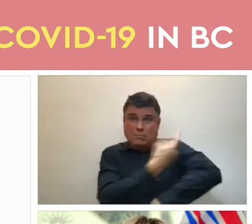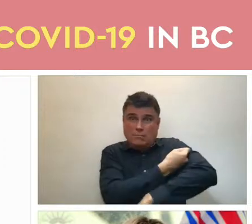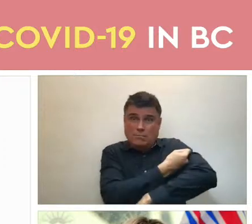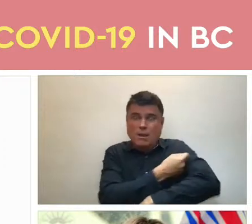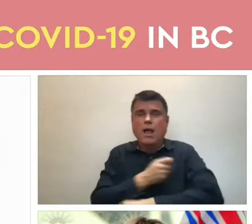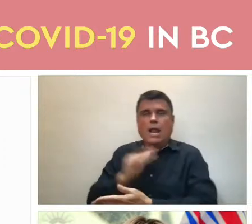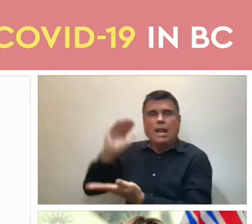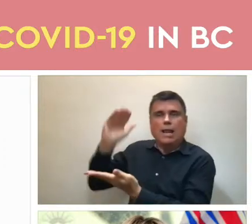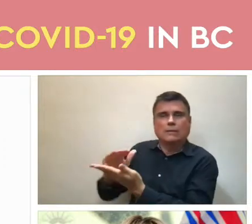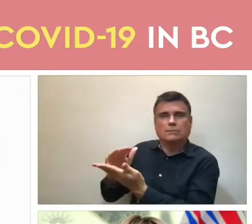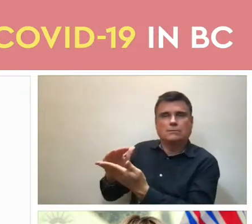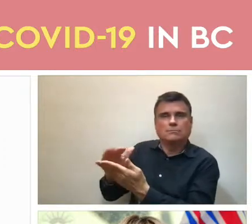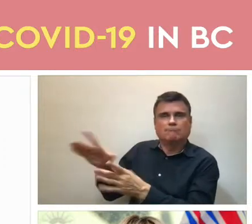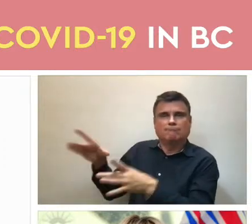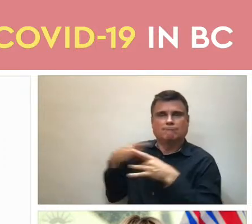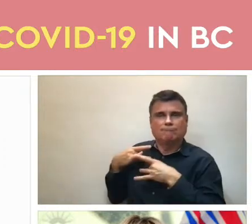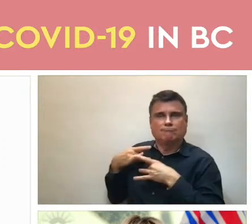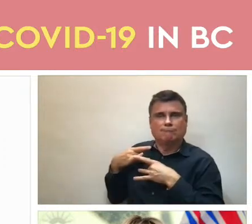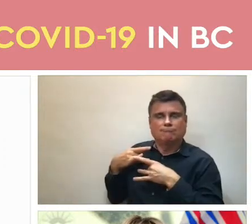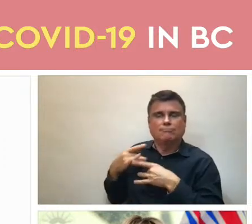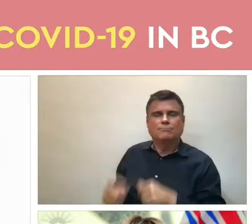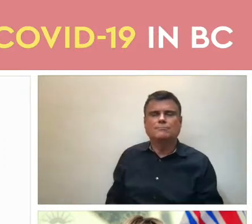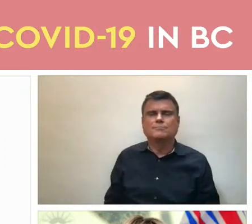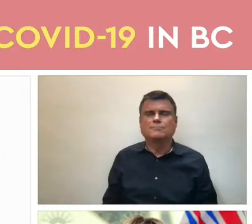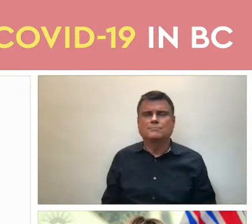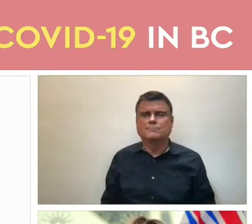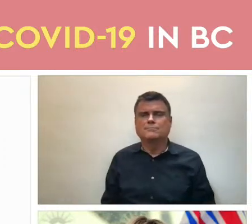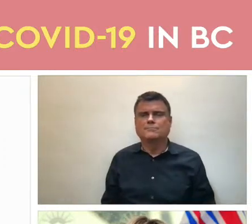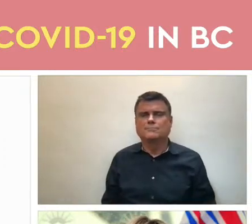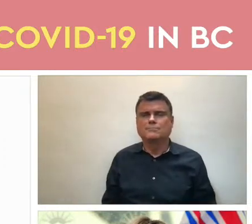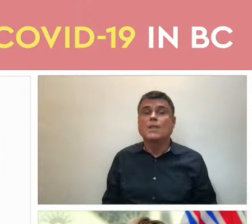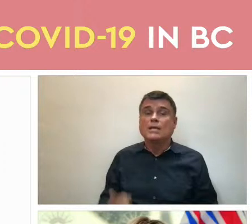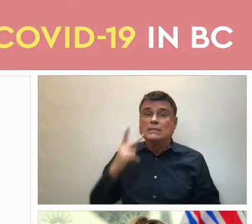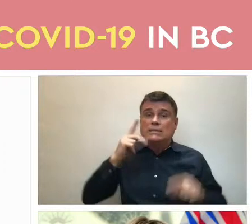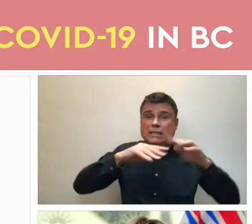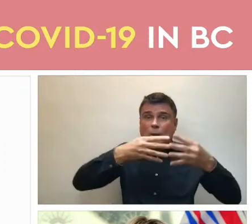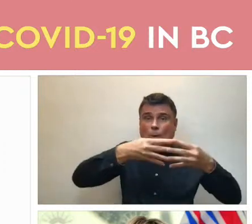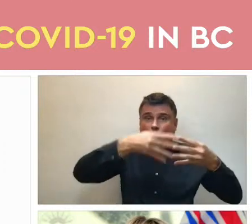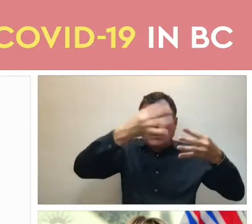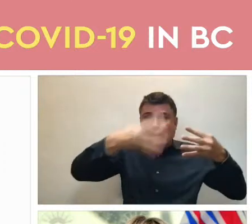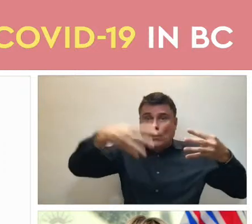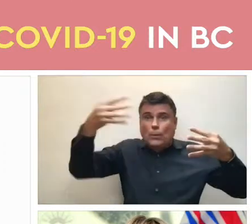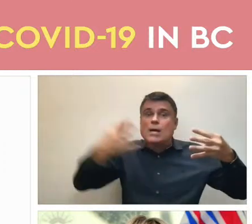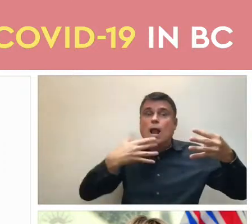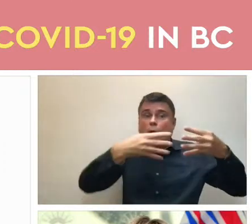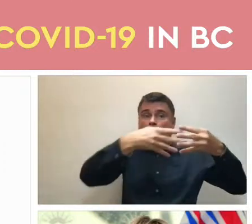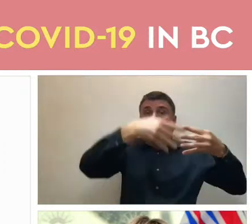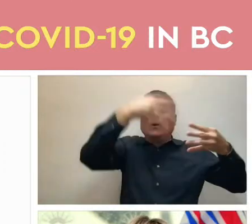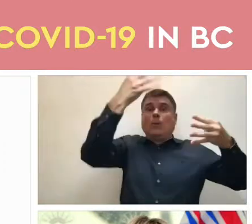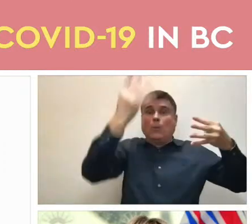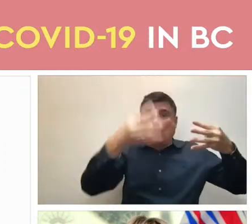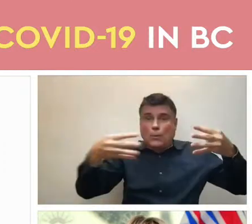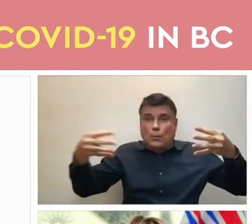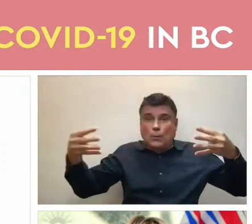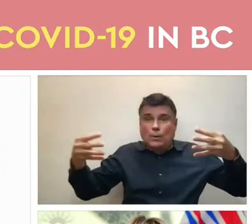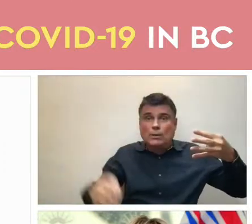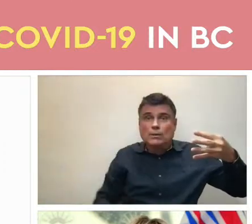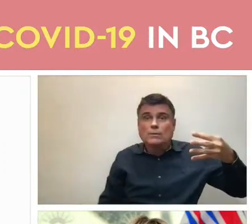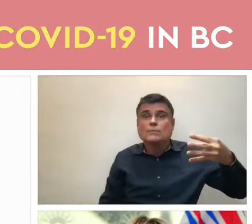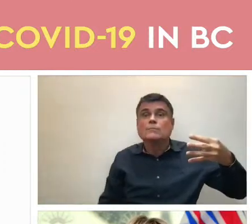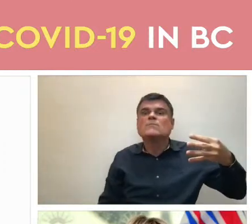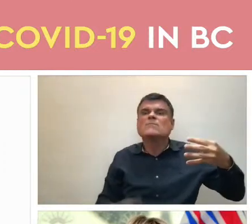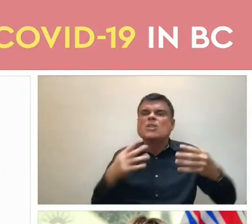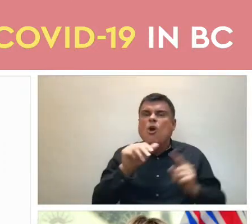of this year. And we can see that in August, September, we really saw that surge in